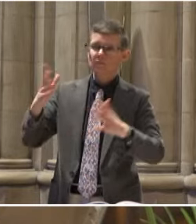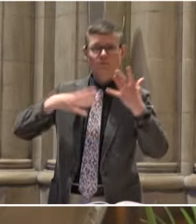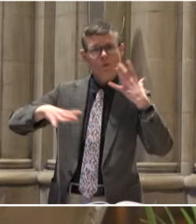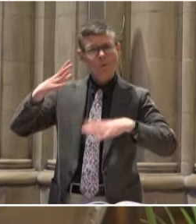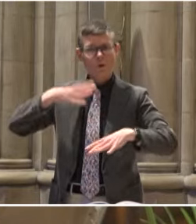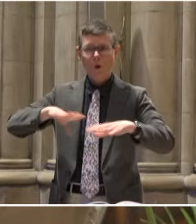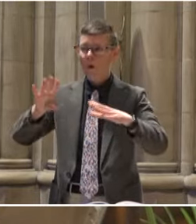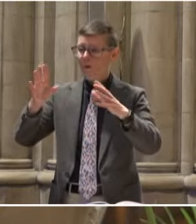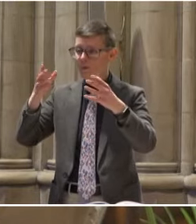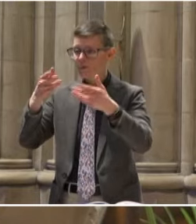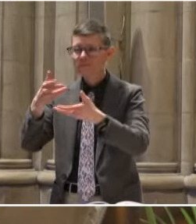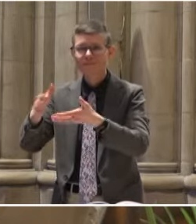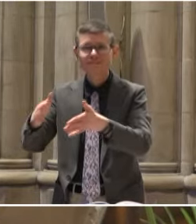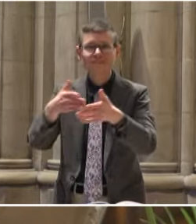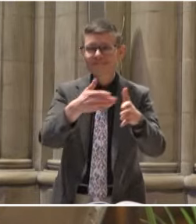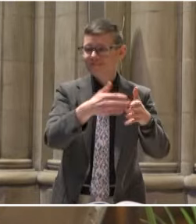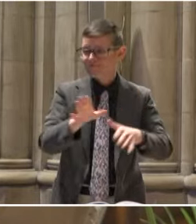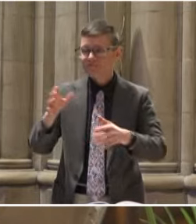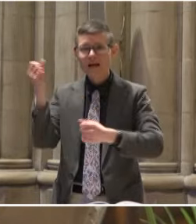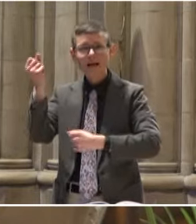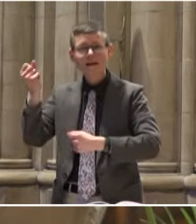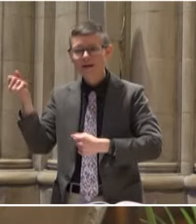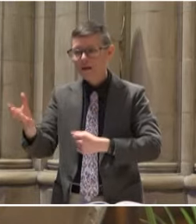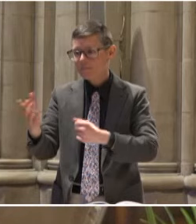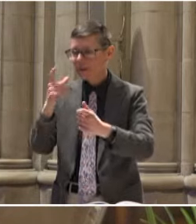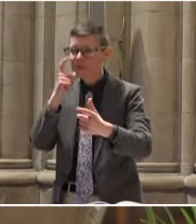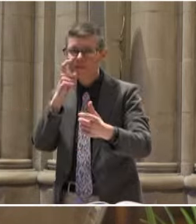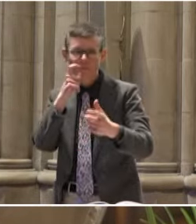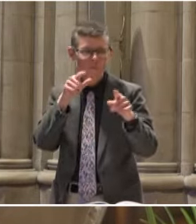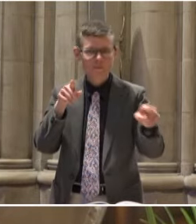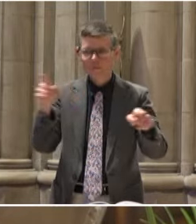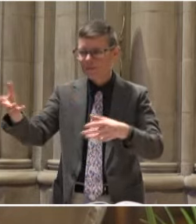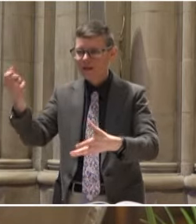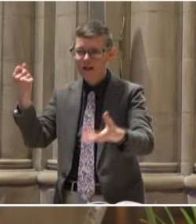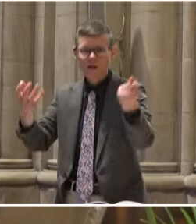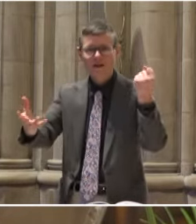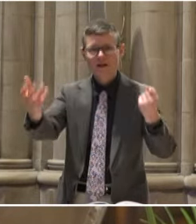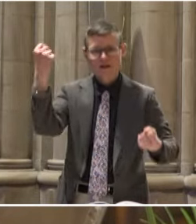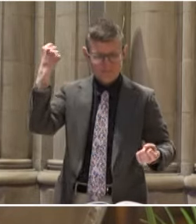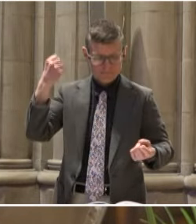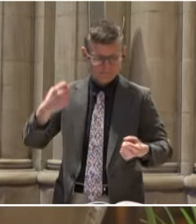them, casting lots to decide what each should take.